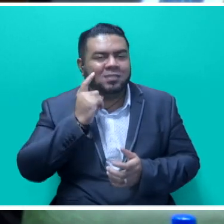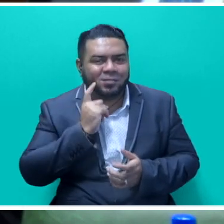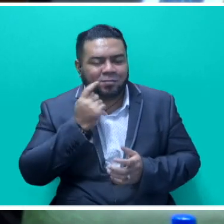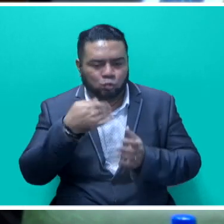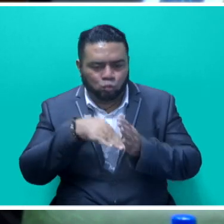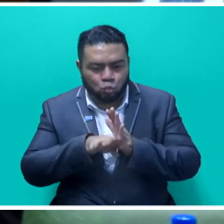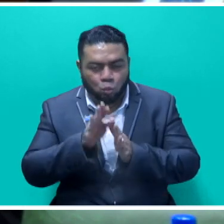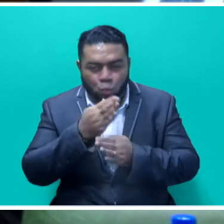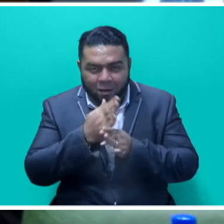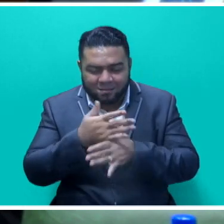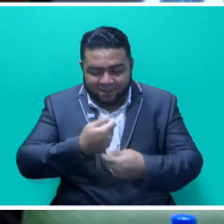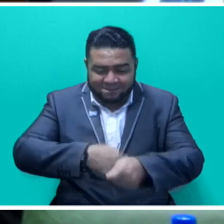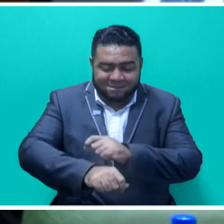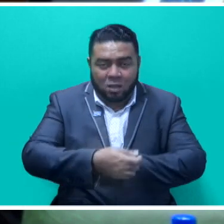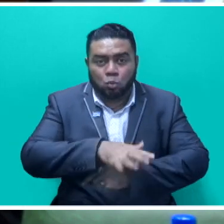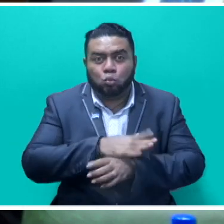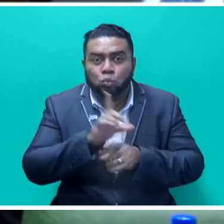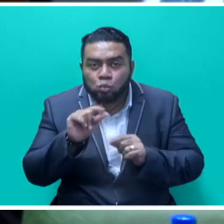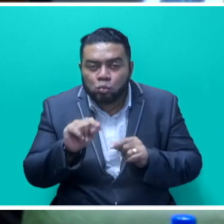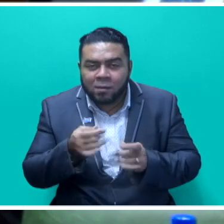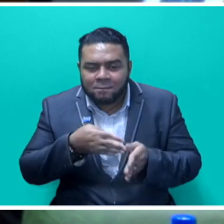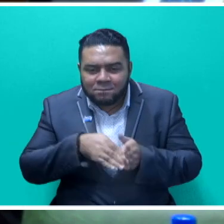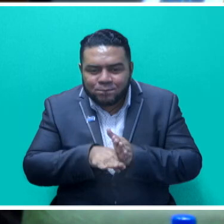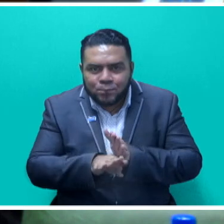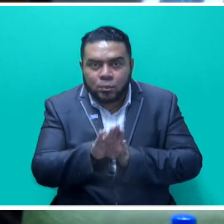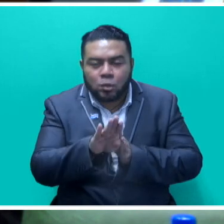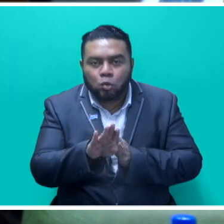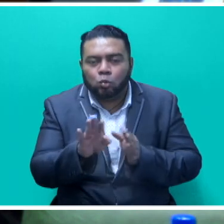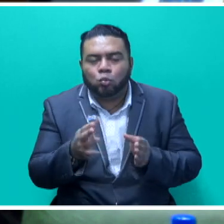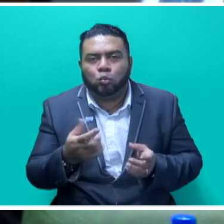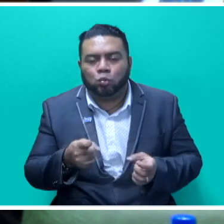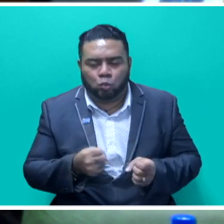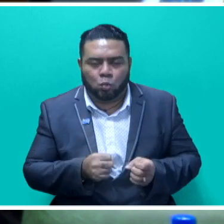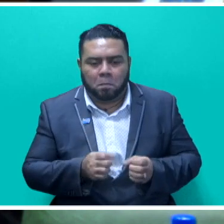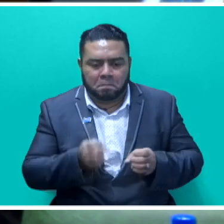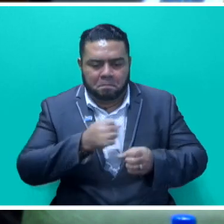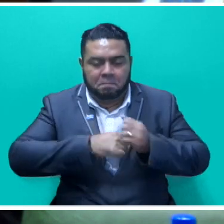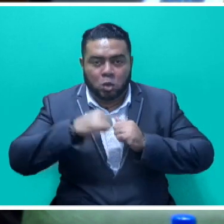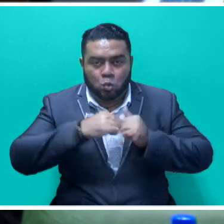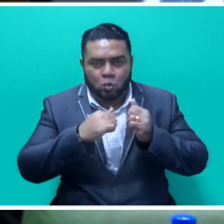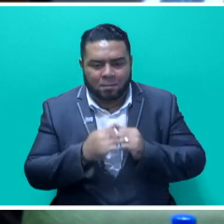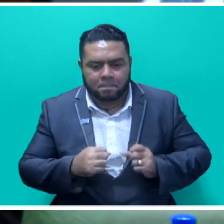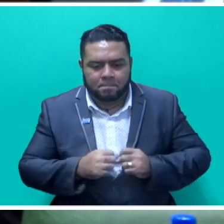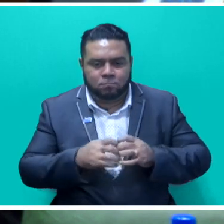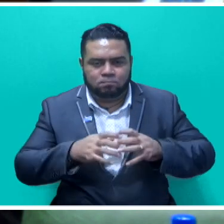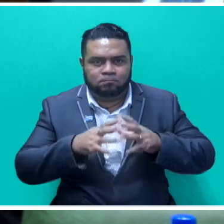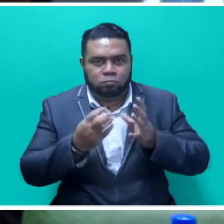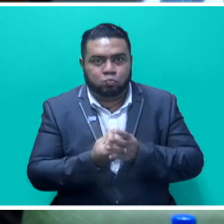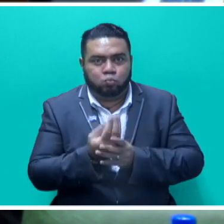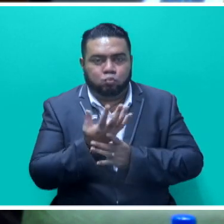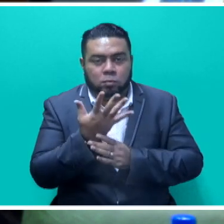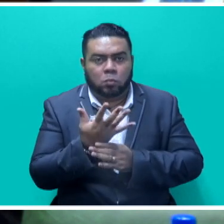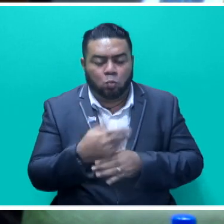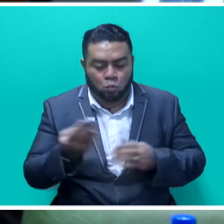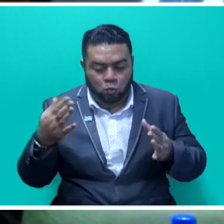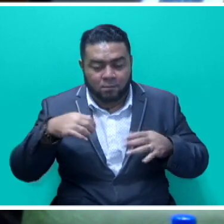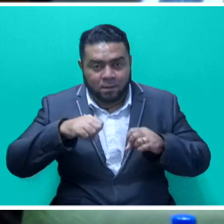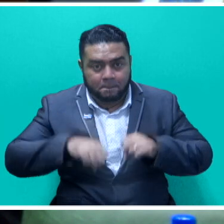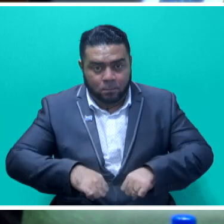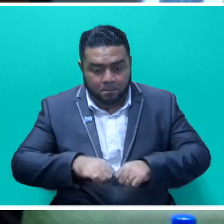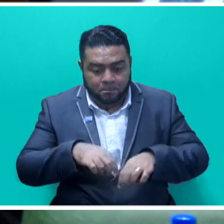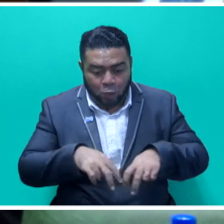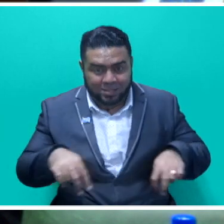we share, the elders of our past, present, and those emerging who have laid or will lay the future foundations